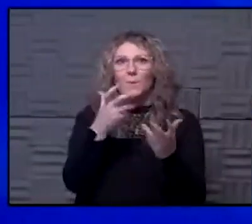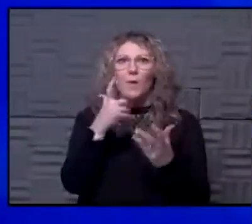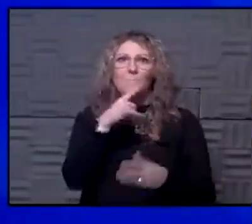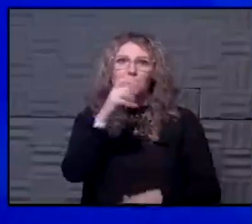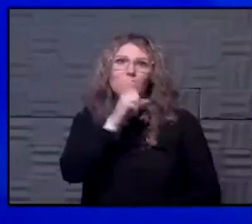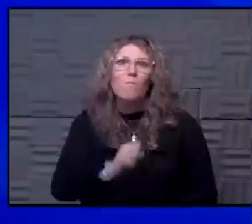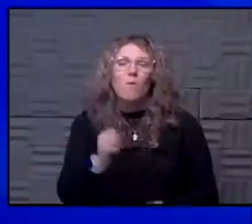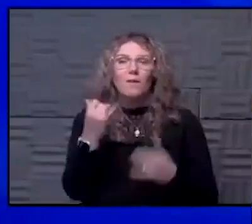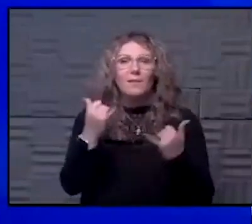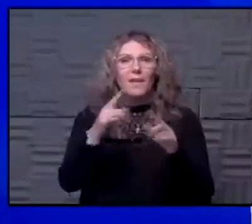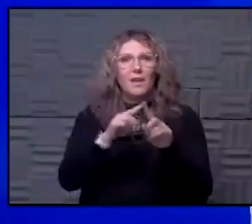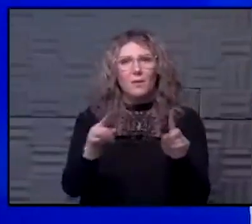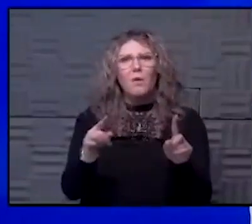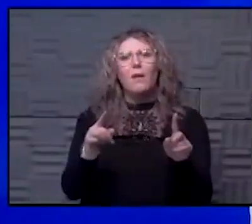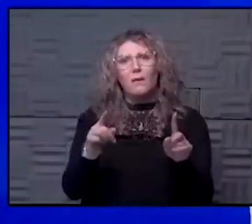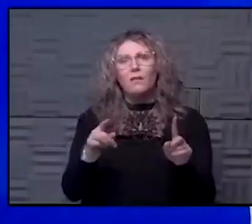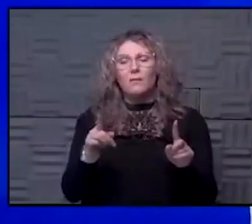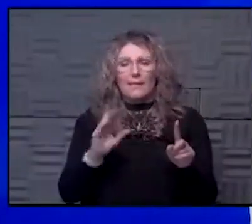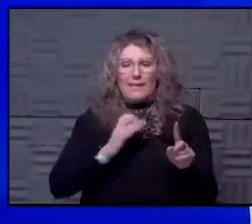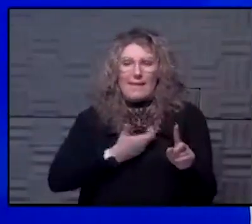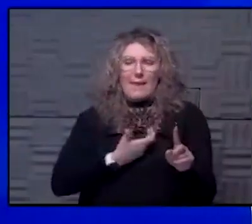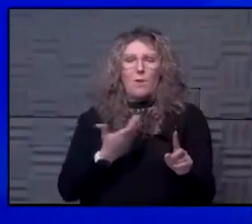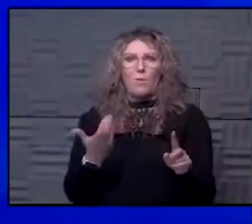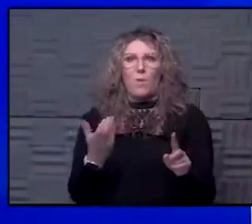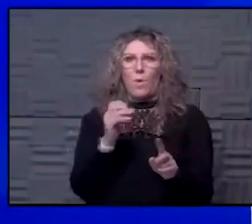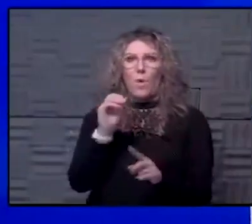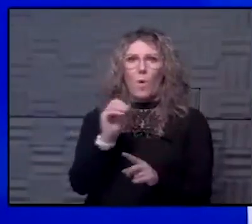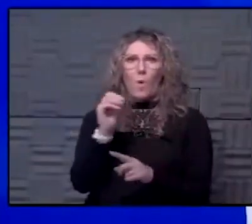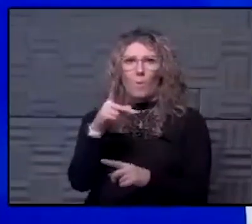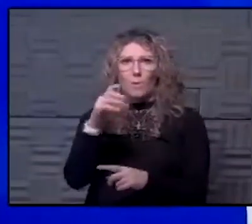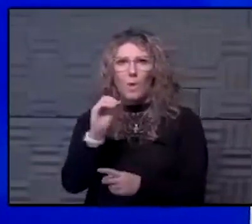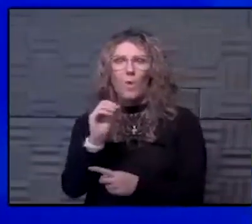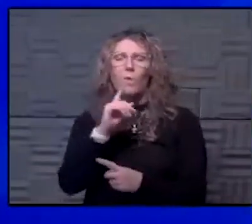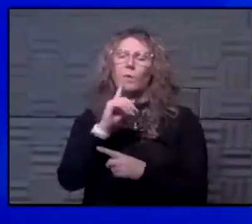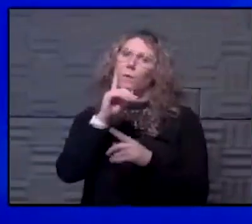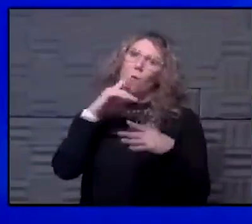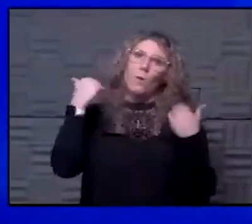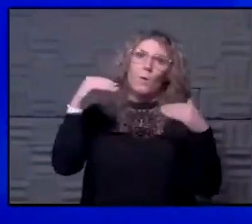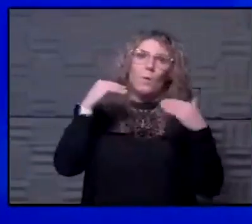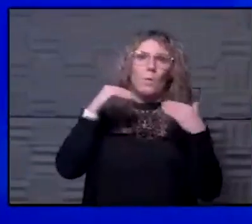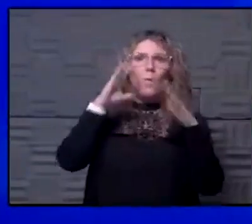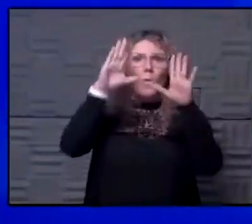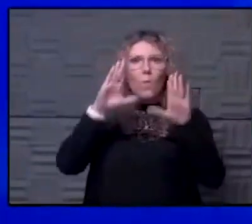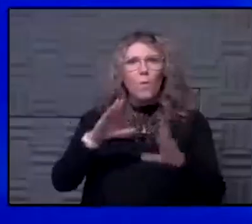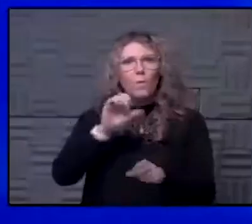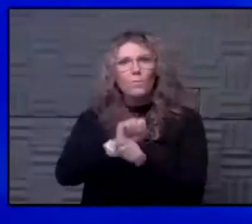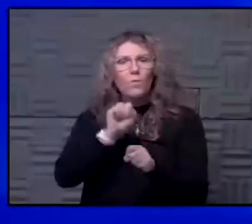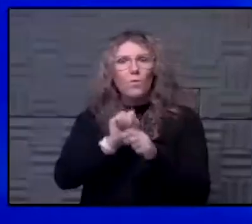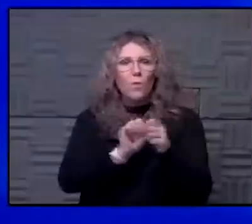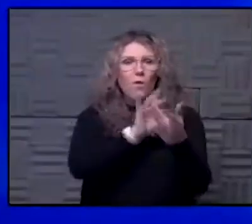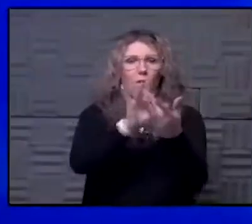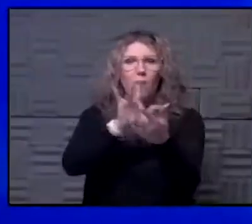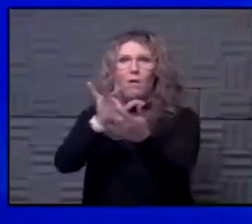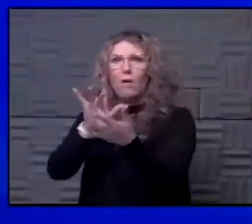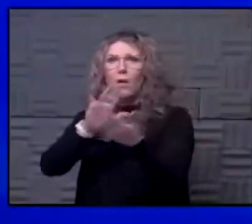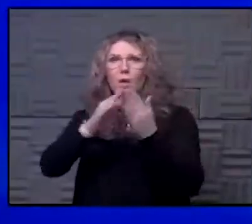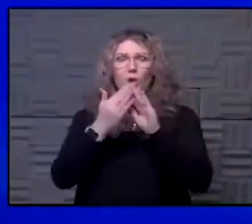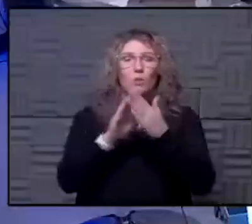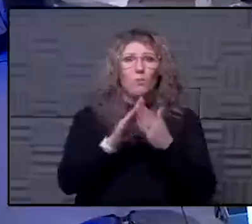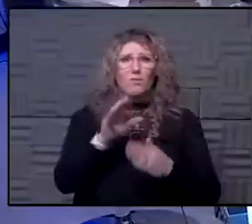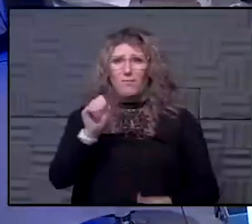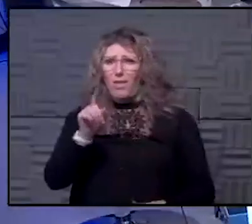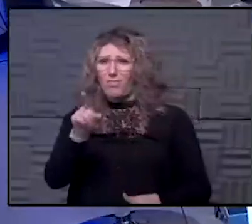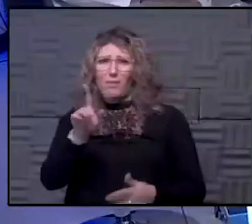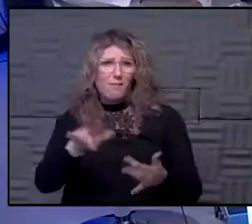think that our OPO has done a magnificent job at reaching into the community and getting people to think about that. yeah, they reach out to